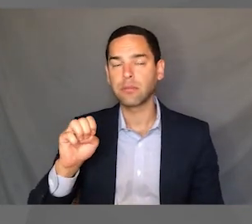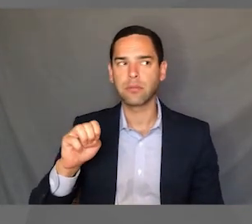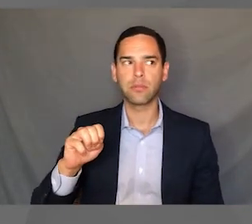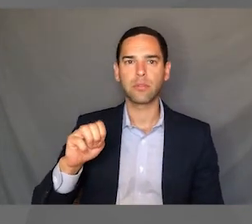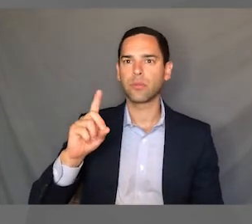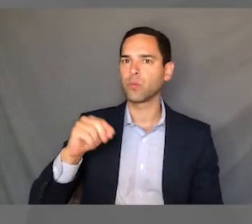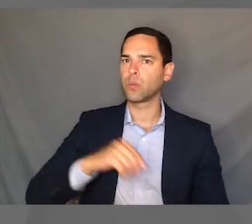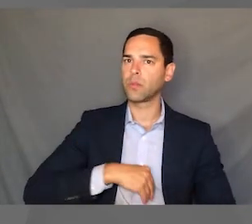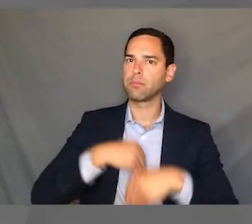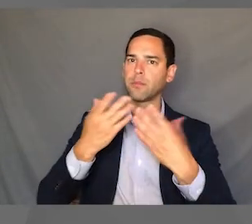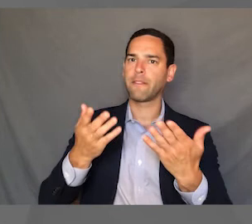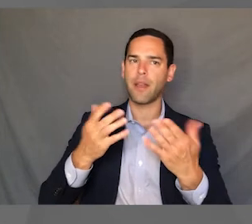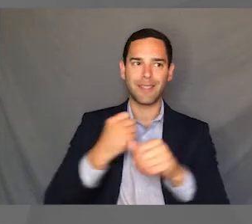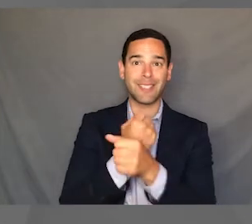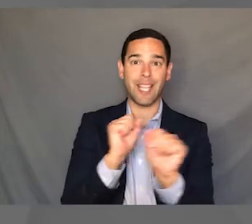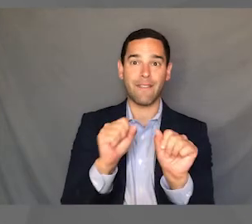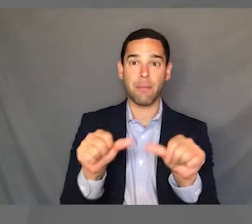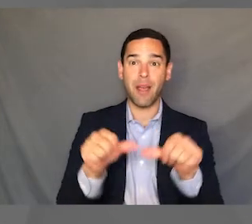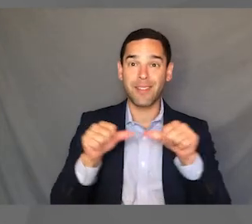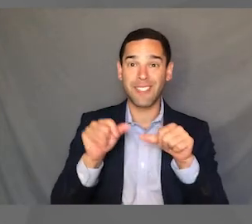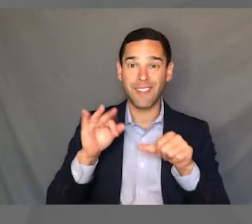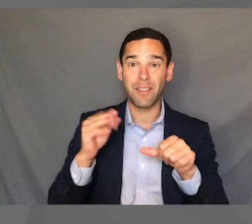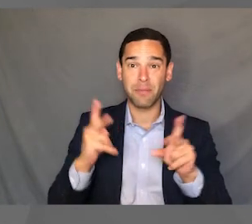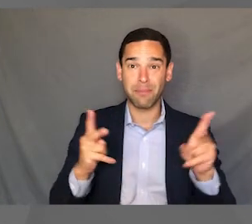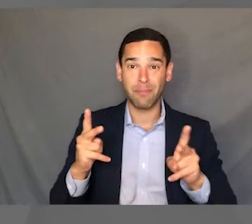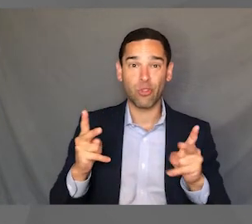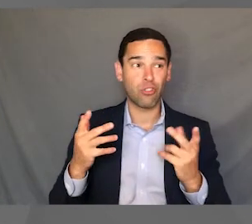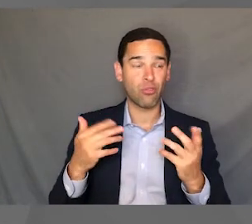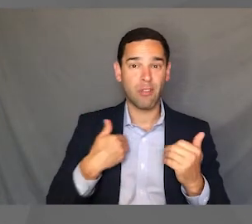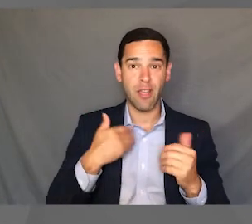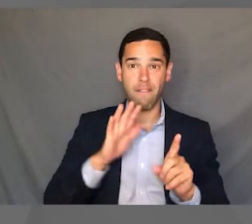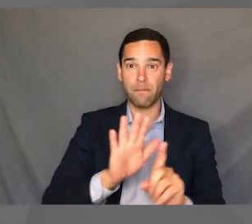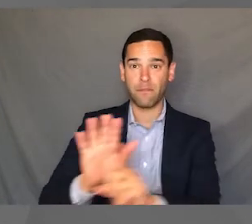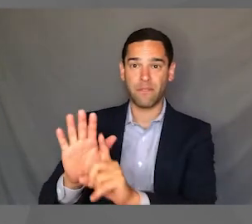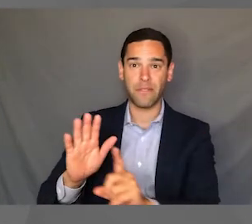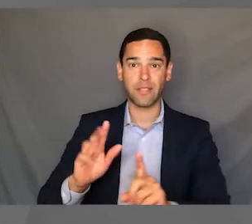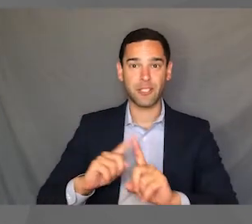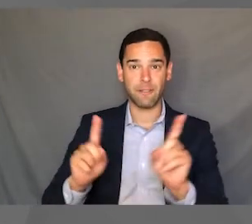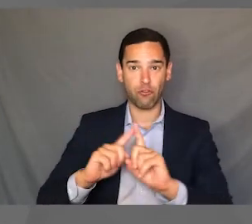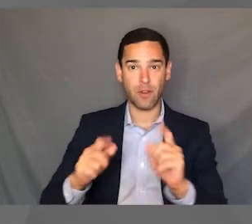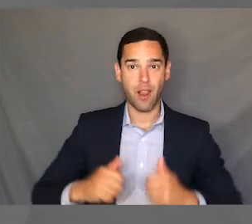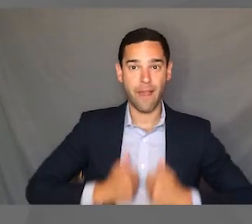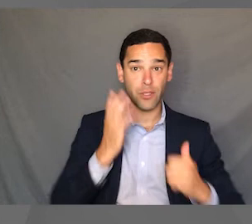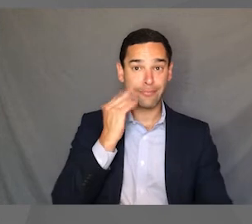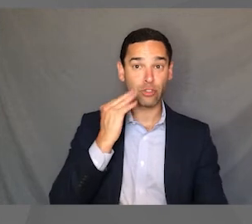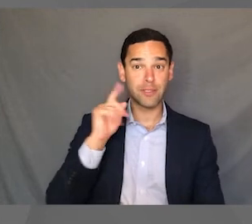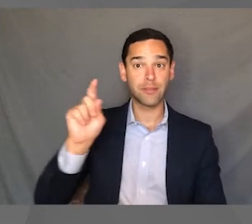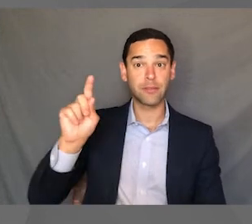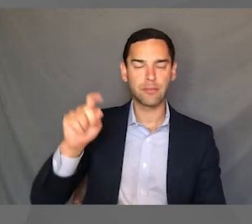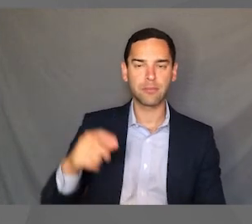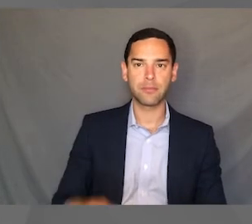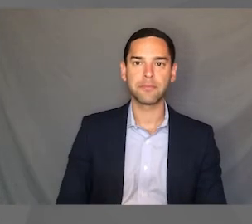a safe place if you experience life differently? And there's lots of ways that we can experience life